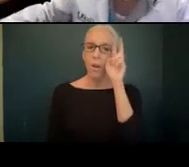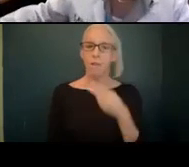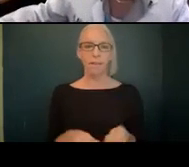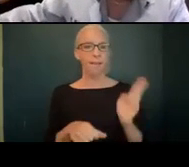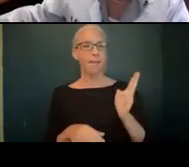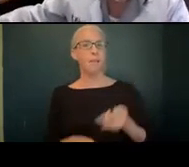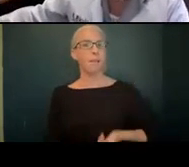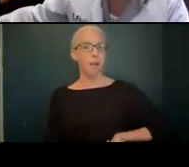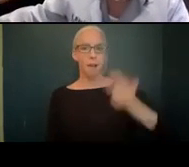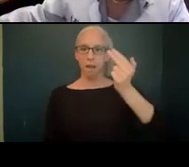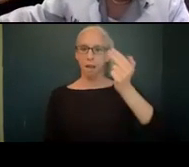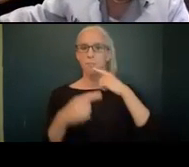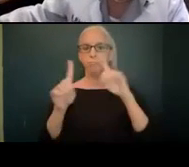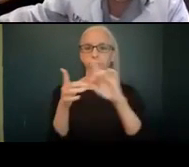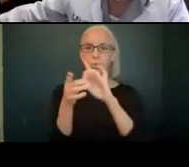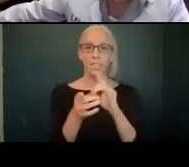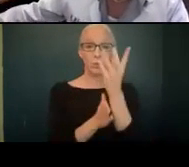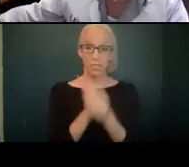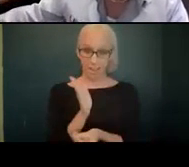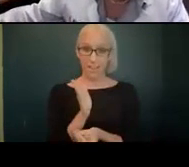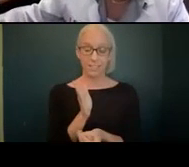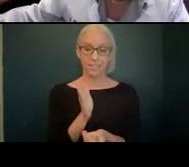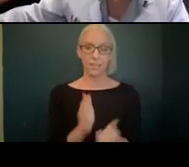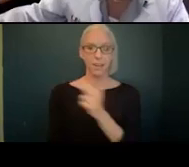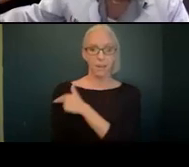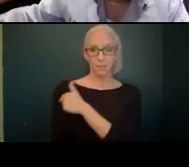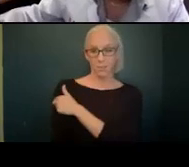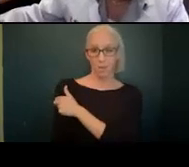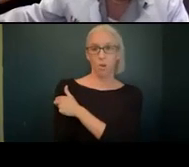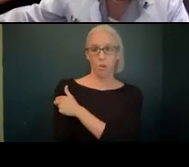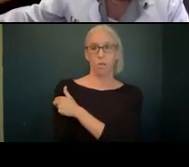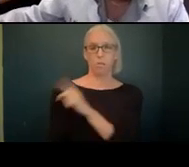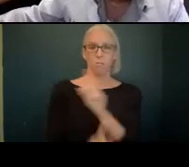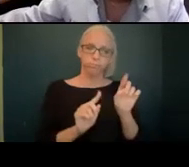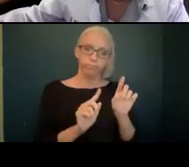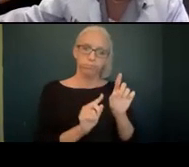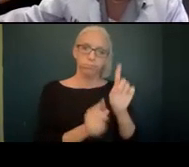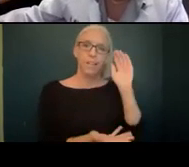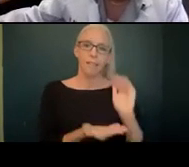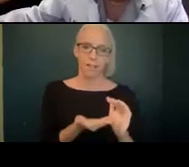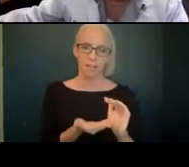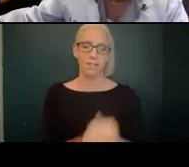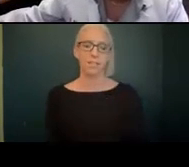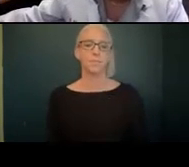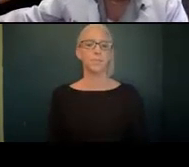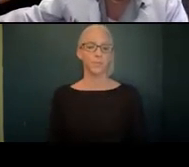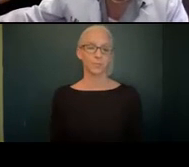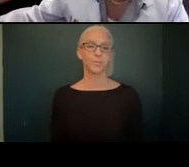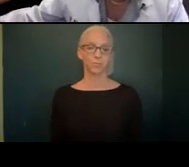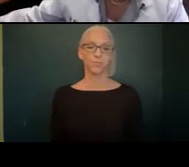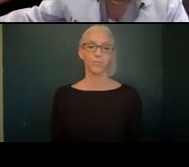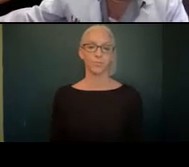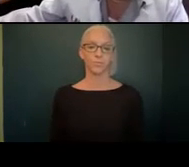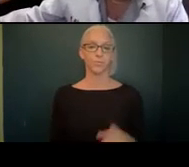at preventing deaths and preventing hospitalizations, but you do see this episode again of slight waning of immunity